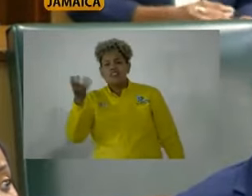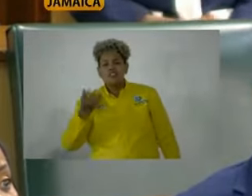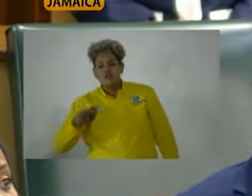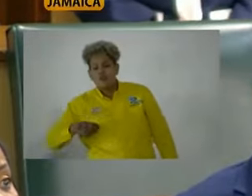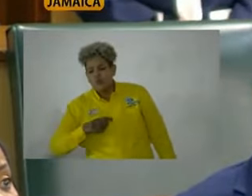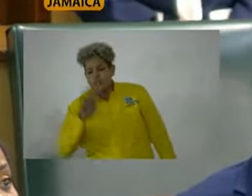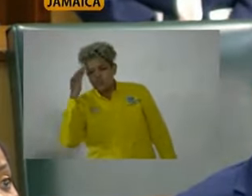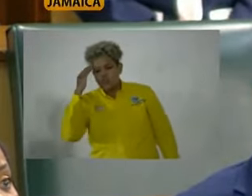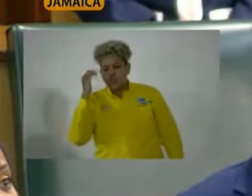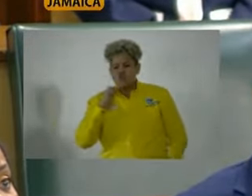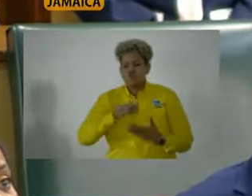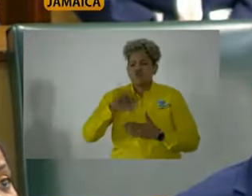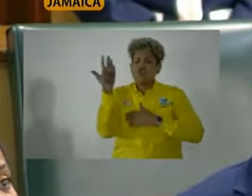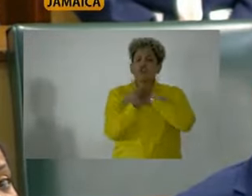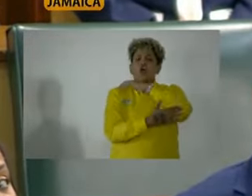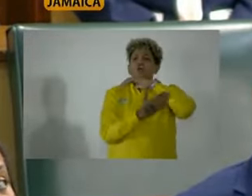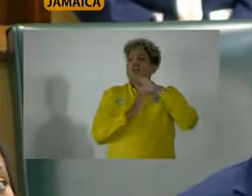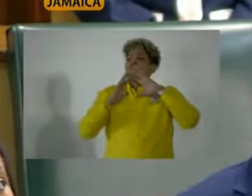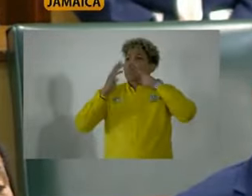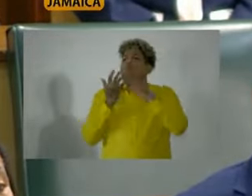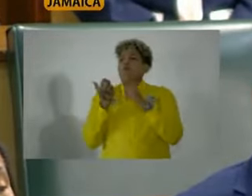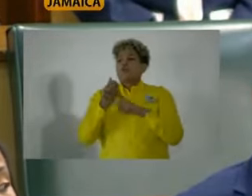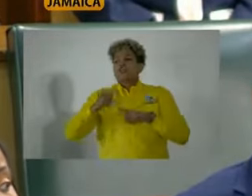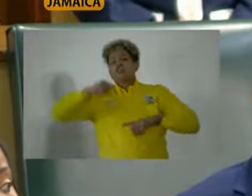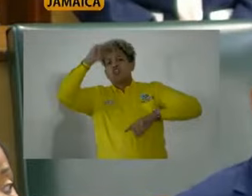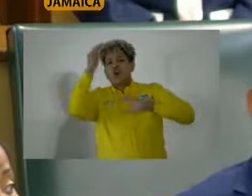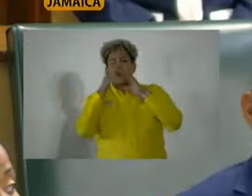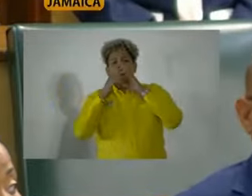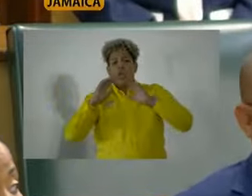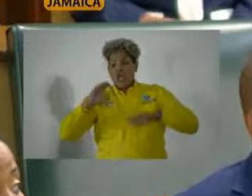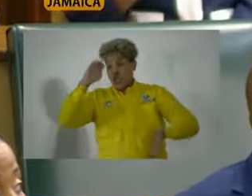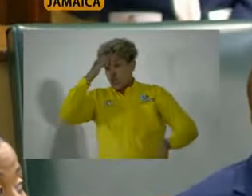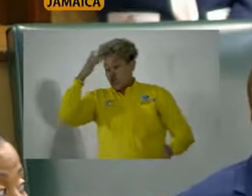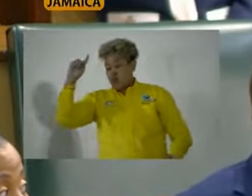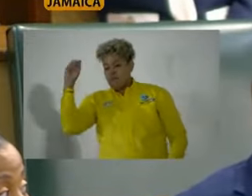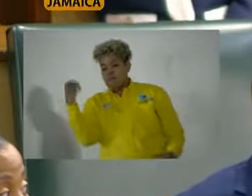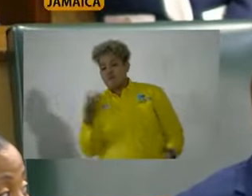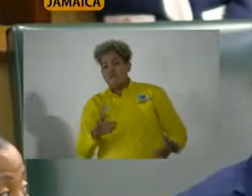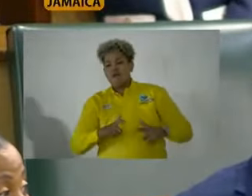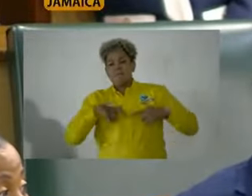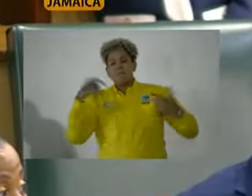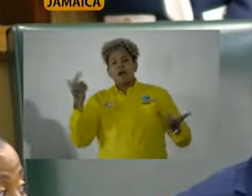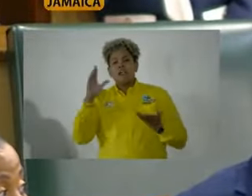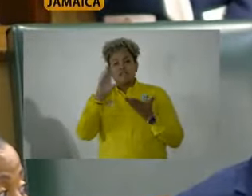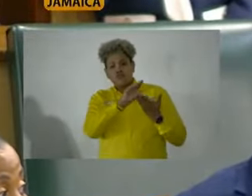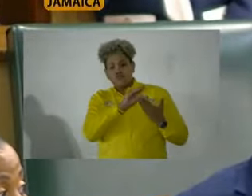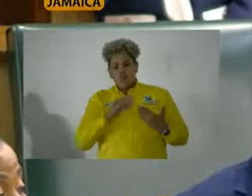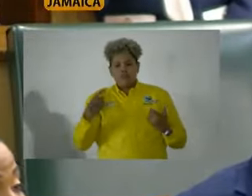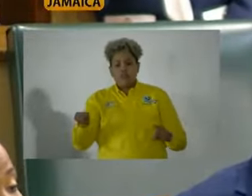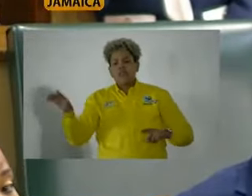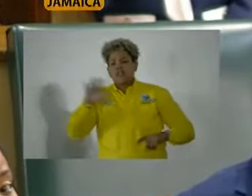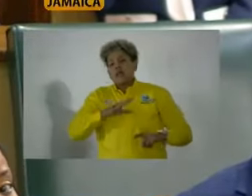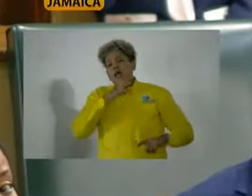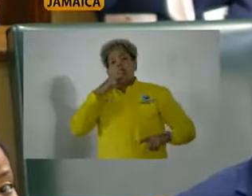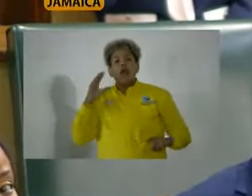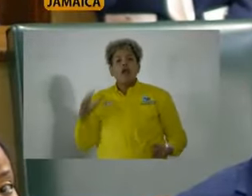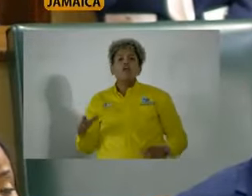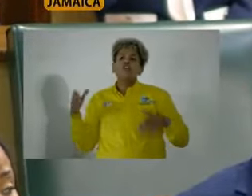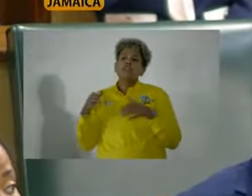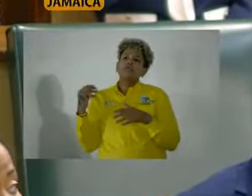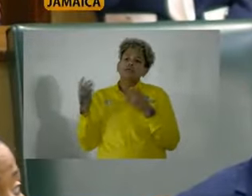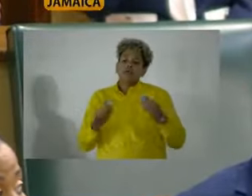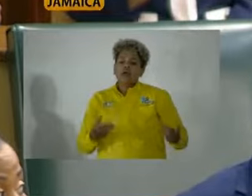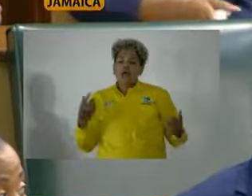We know that the rich countries of the world, North America and Europe, provide massive subsidies to their agricultural